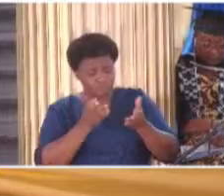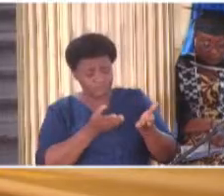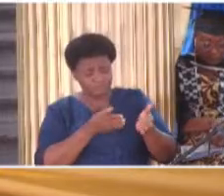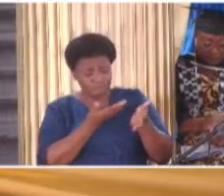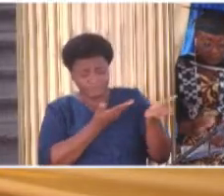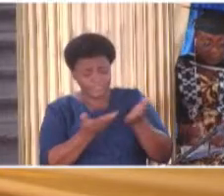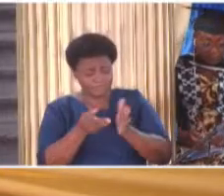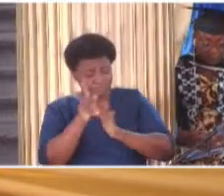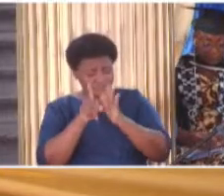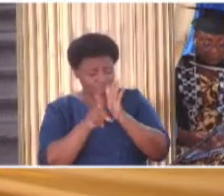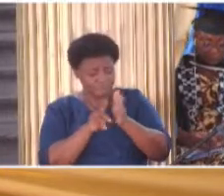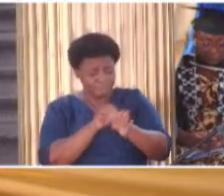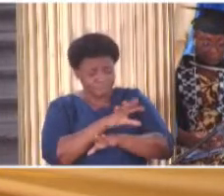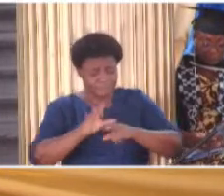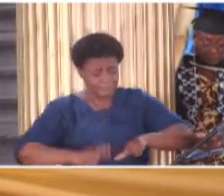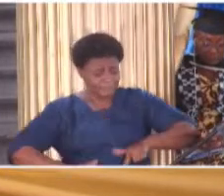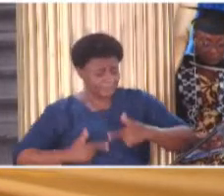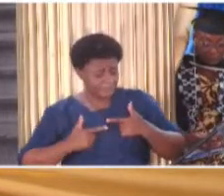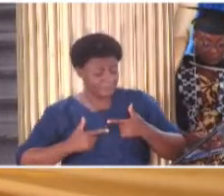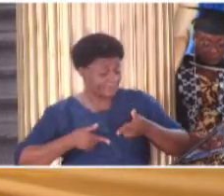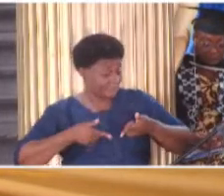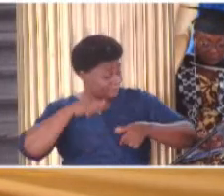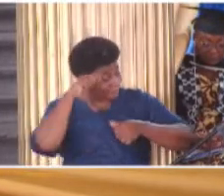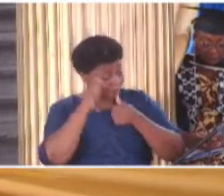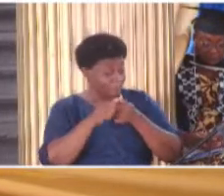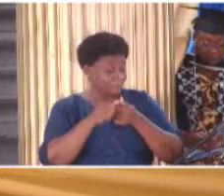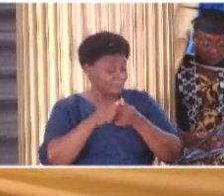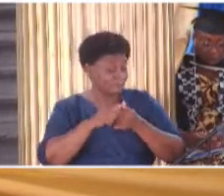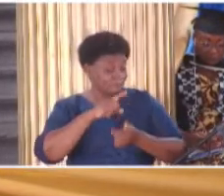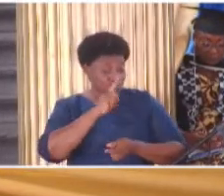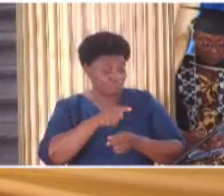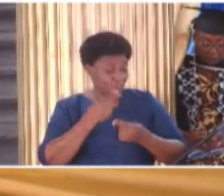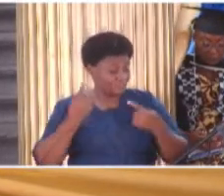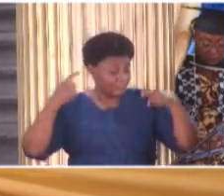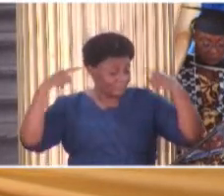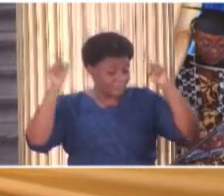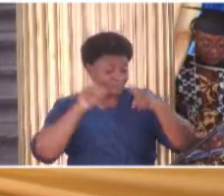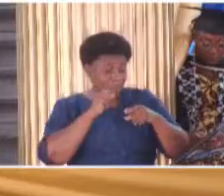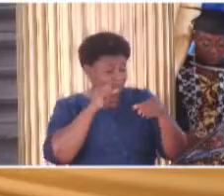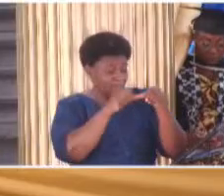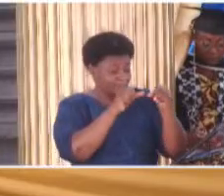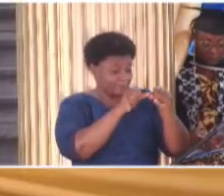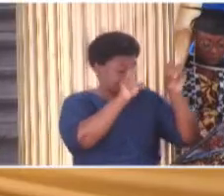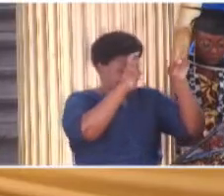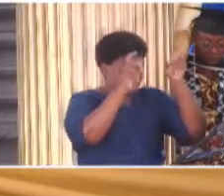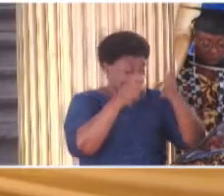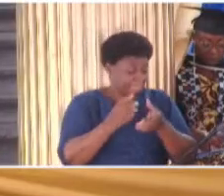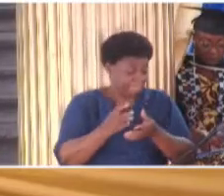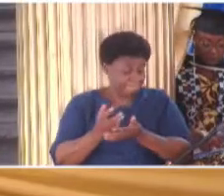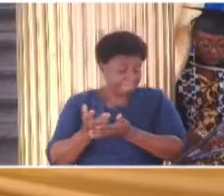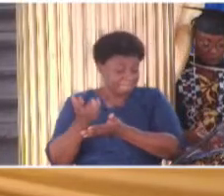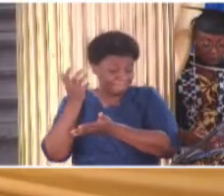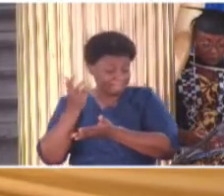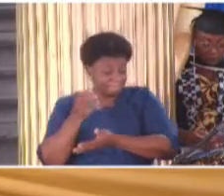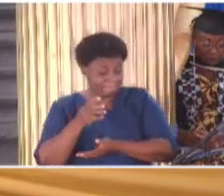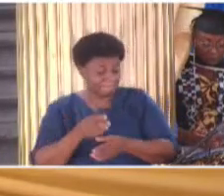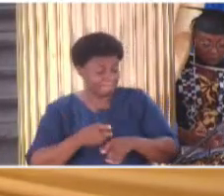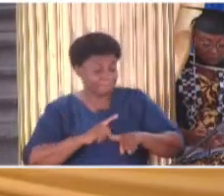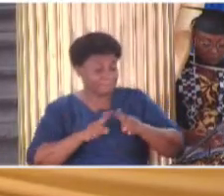lives. However, let us remember that true success is not measured by titles or wealth. It is